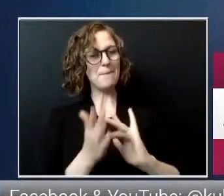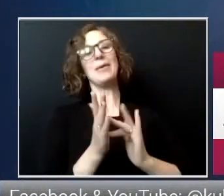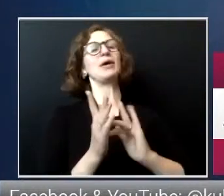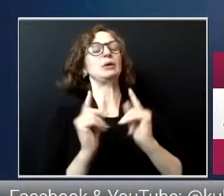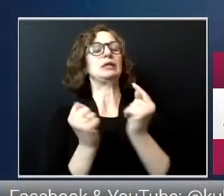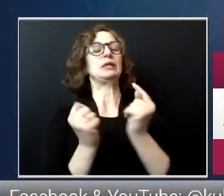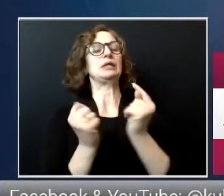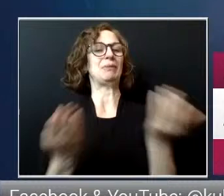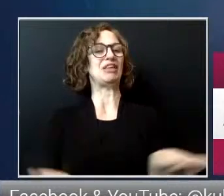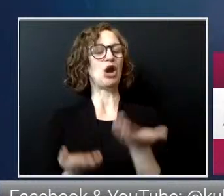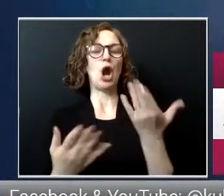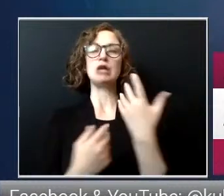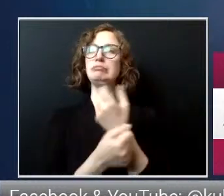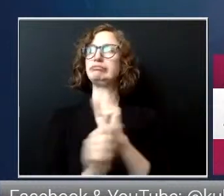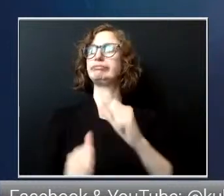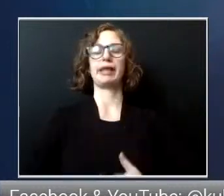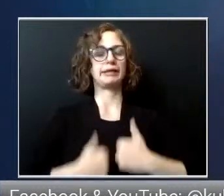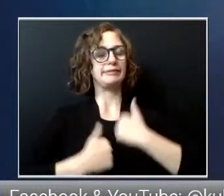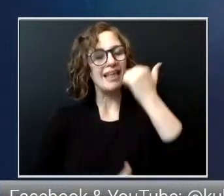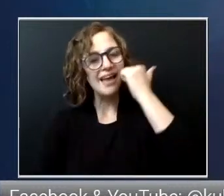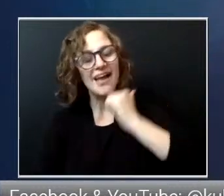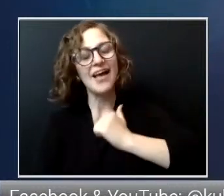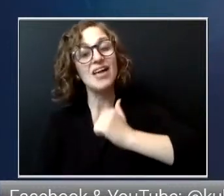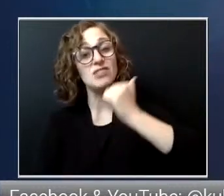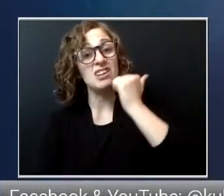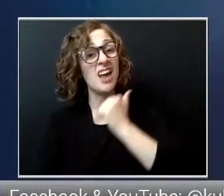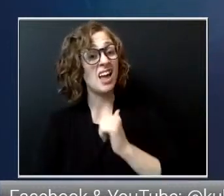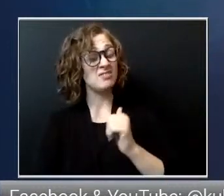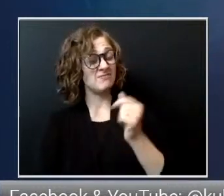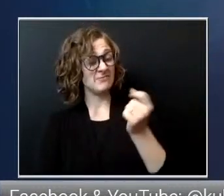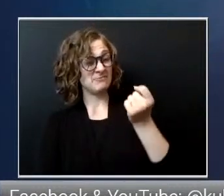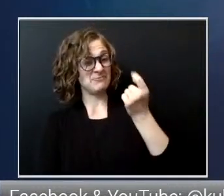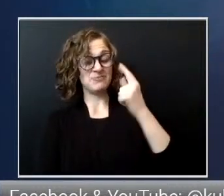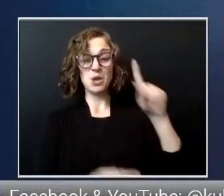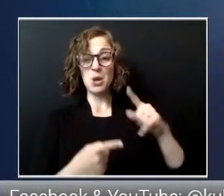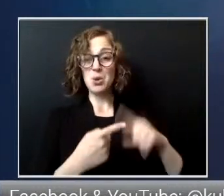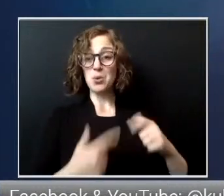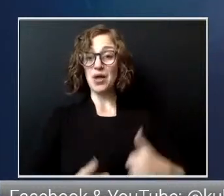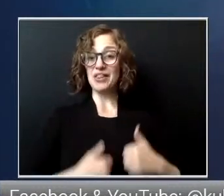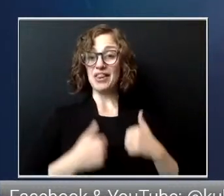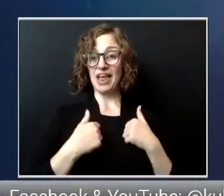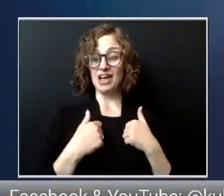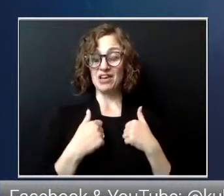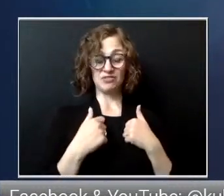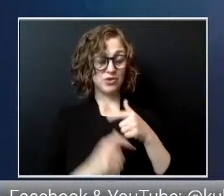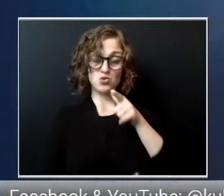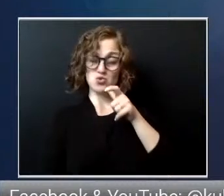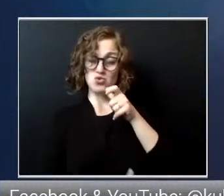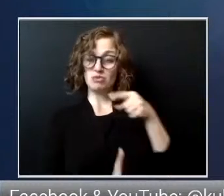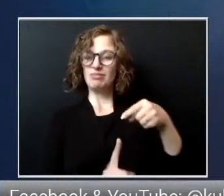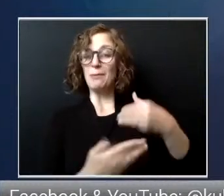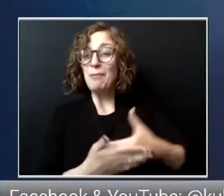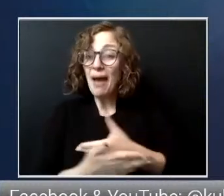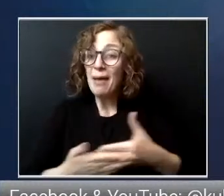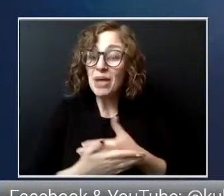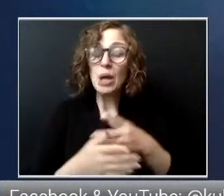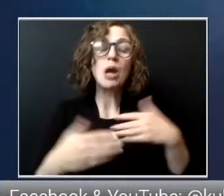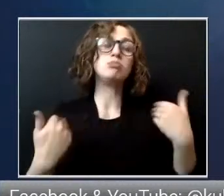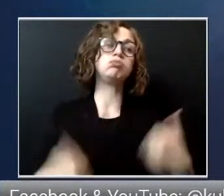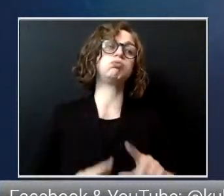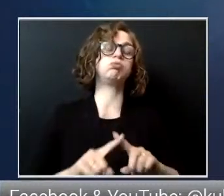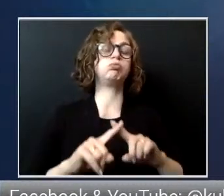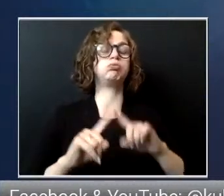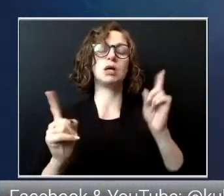day. When those patients are babies, it's a whole different ballgame. Imagine performing a procedure on a heart